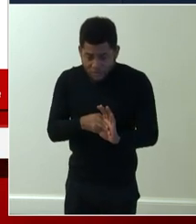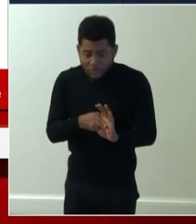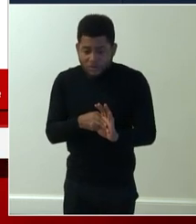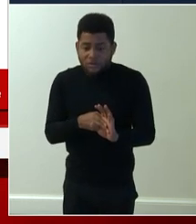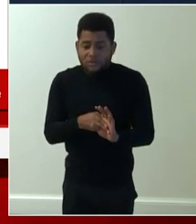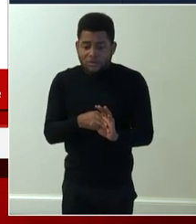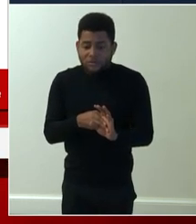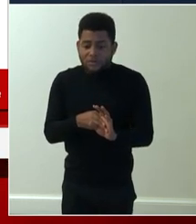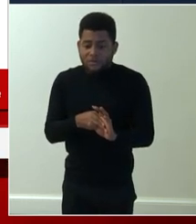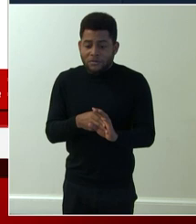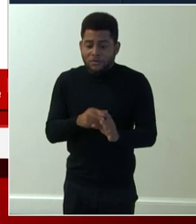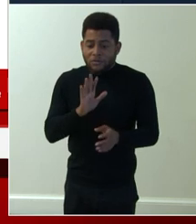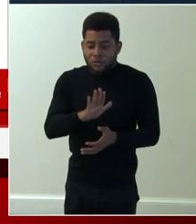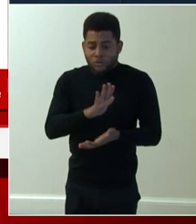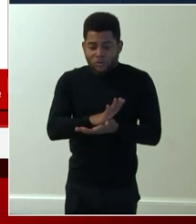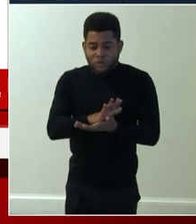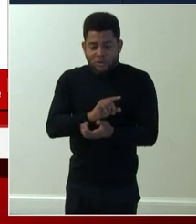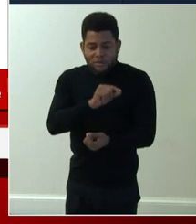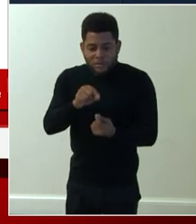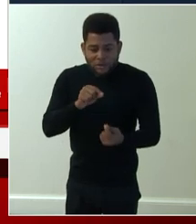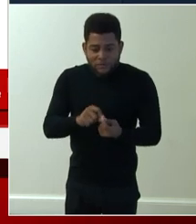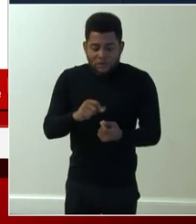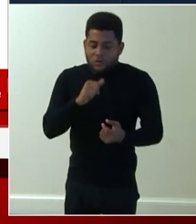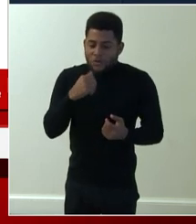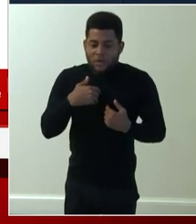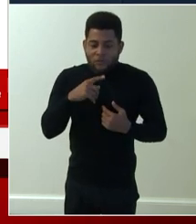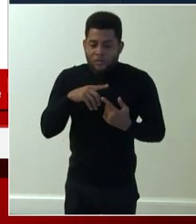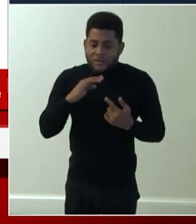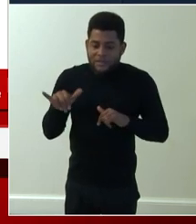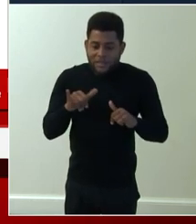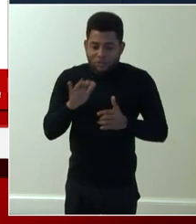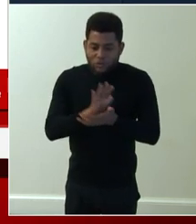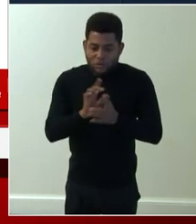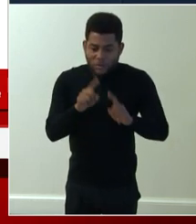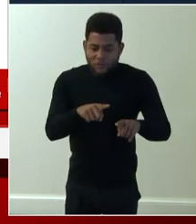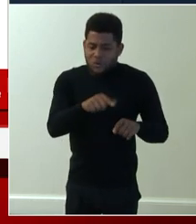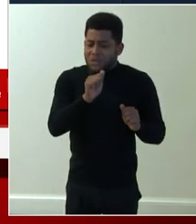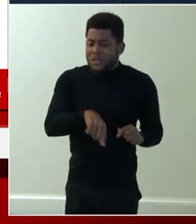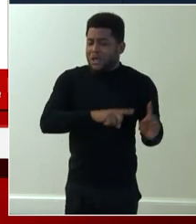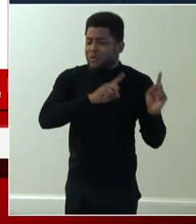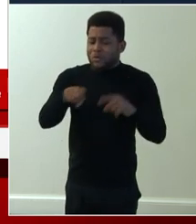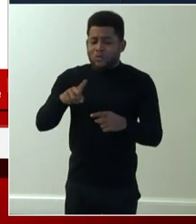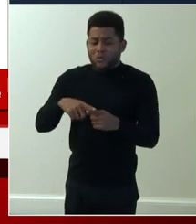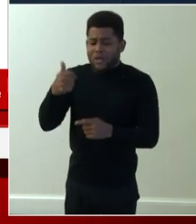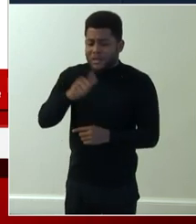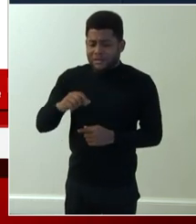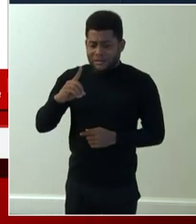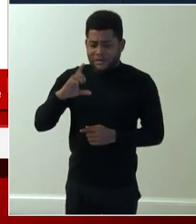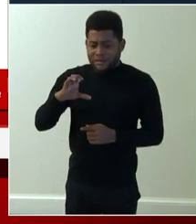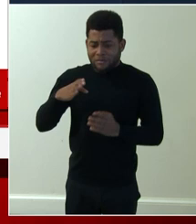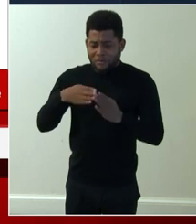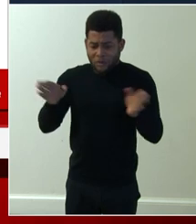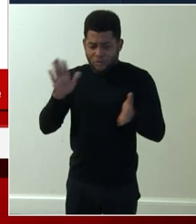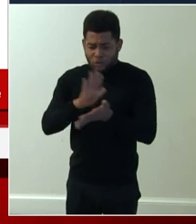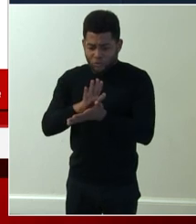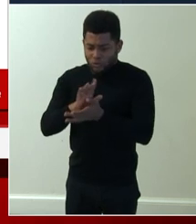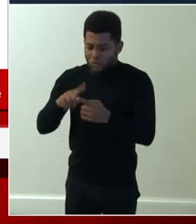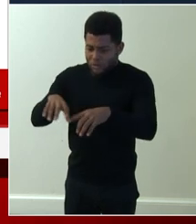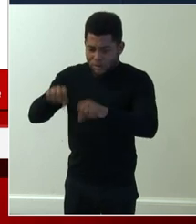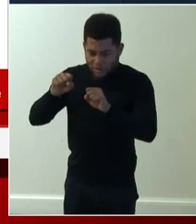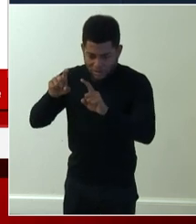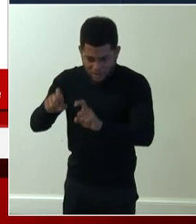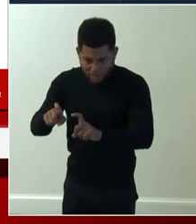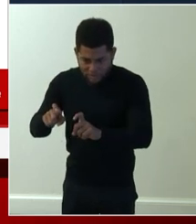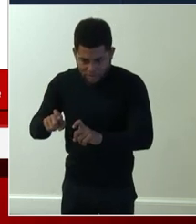to be the school that you attend. You can go to any DCPS school. And again, we encourage all of our